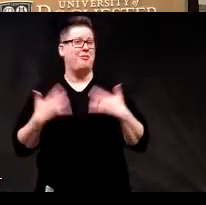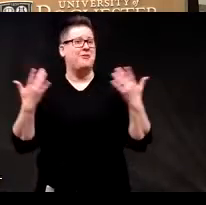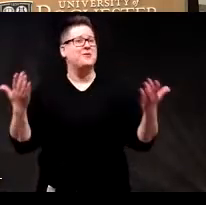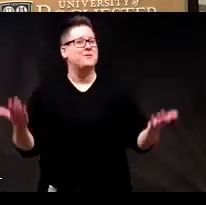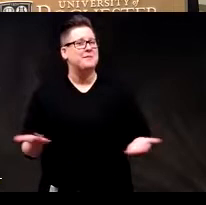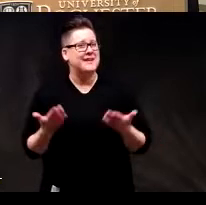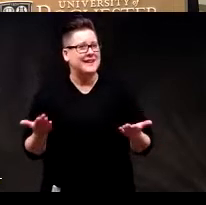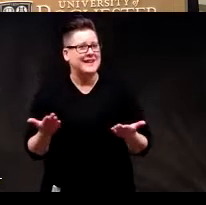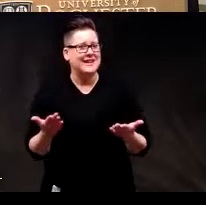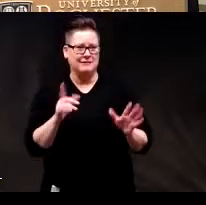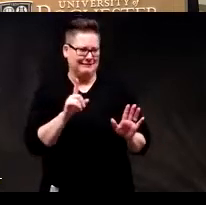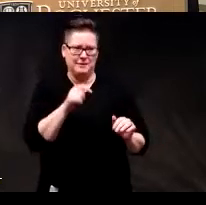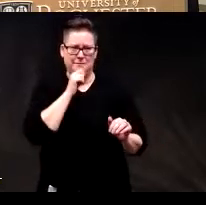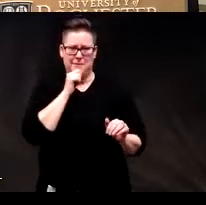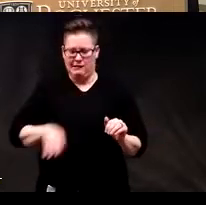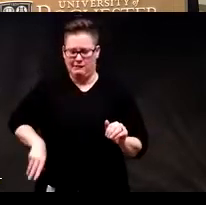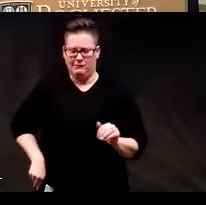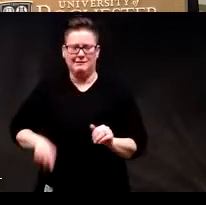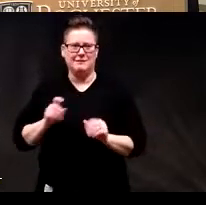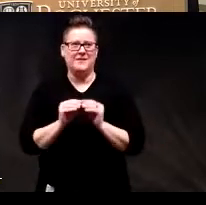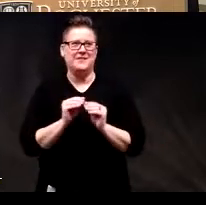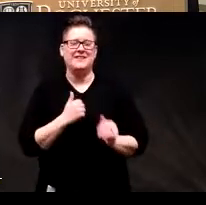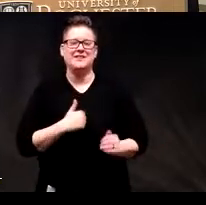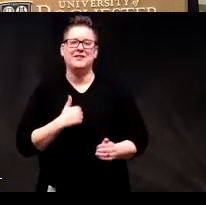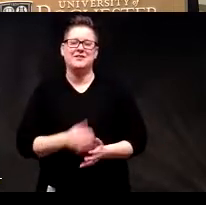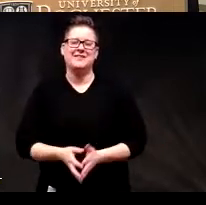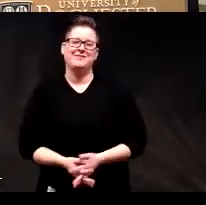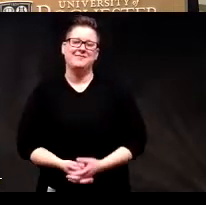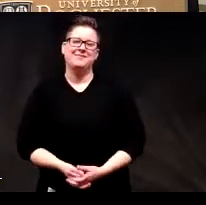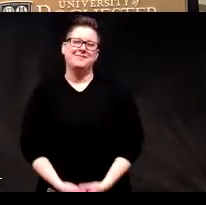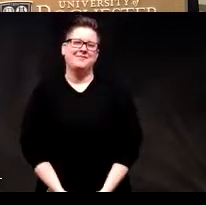to be here. Just get my microphone fixed here.